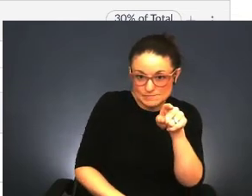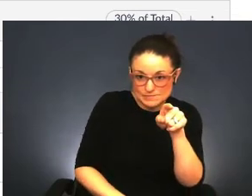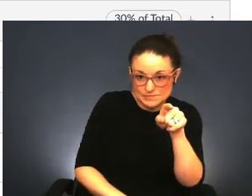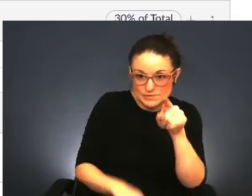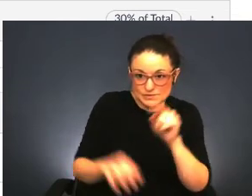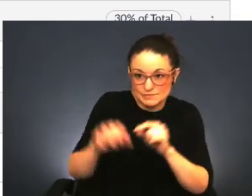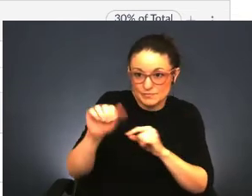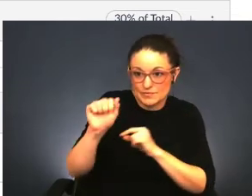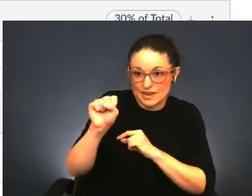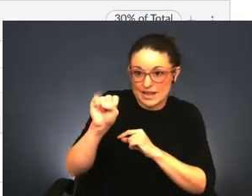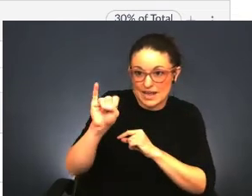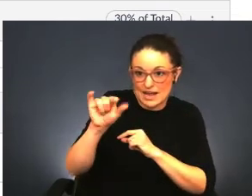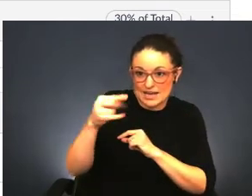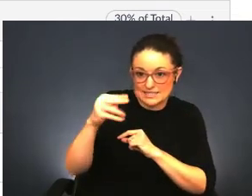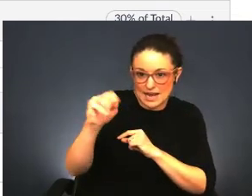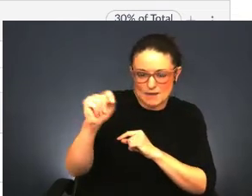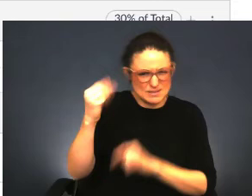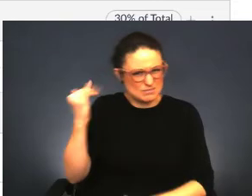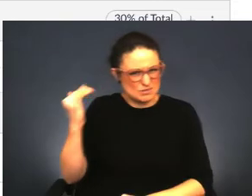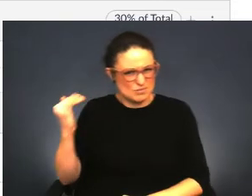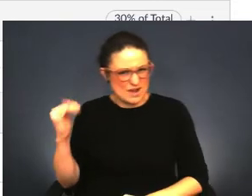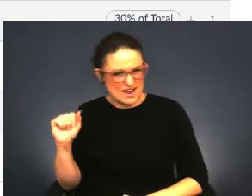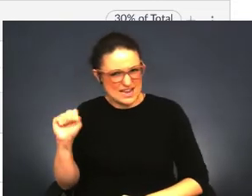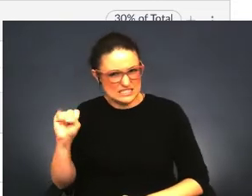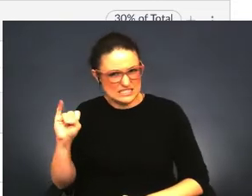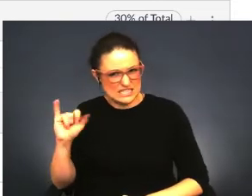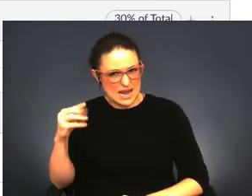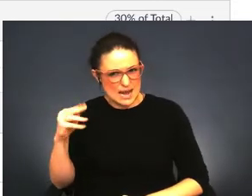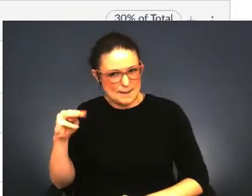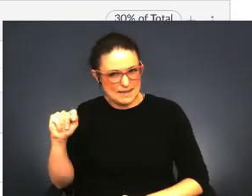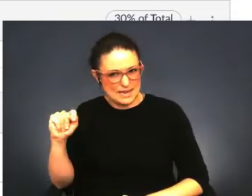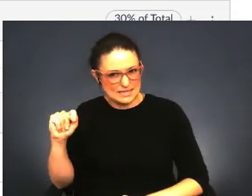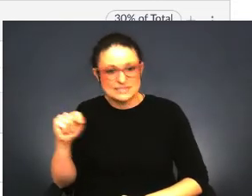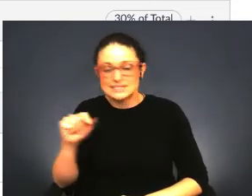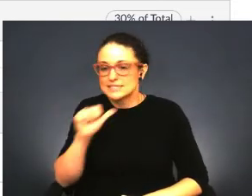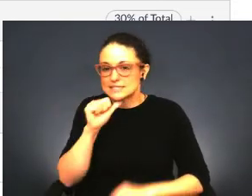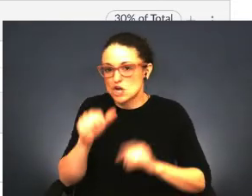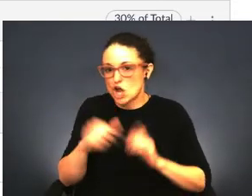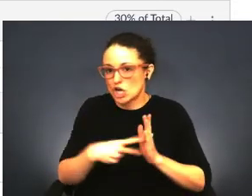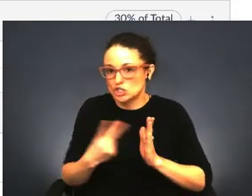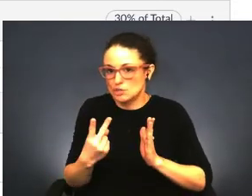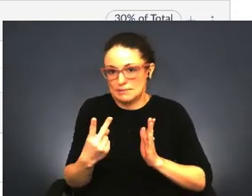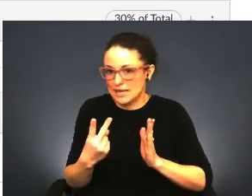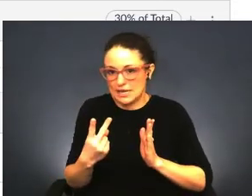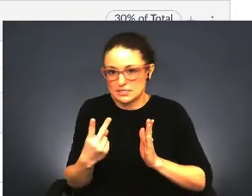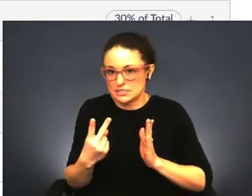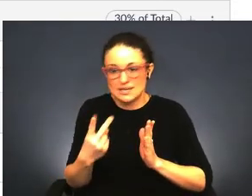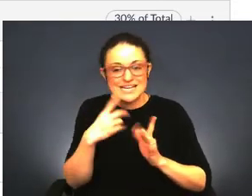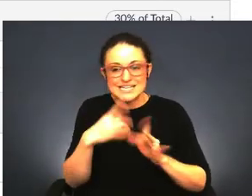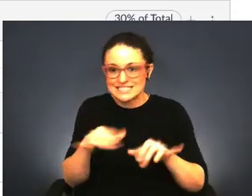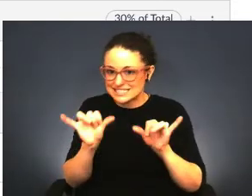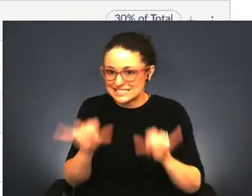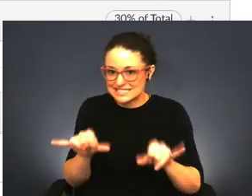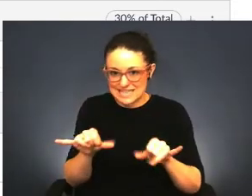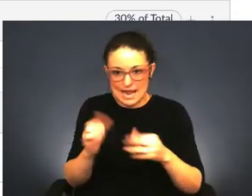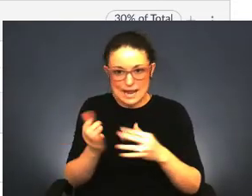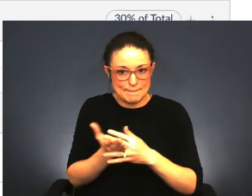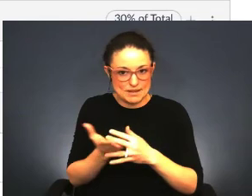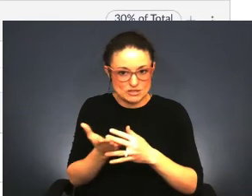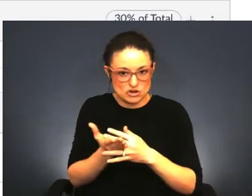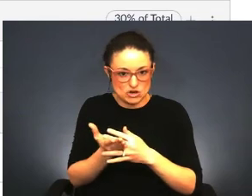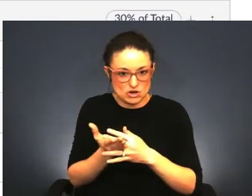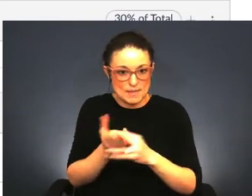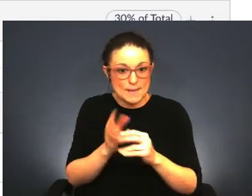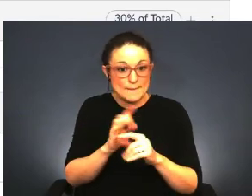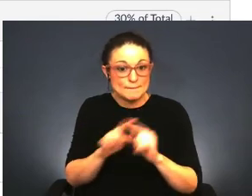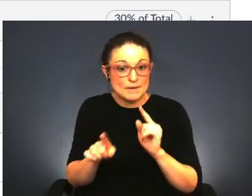And the reason that it's on the assignments index page, it's not a duplicate, it's the same exact midterm, but it shows up